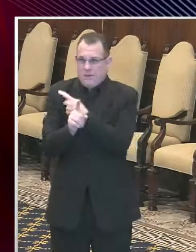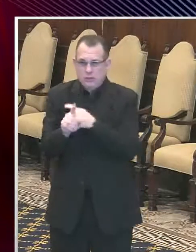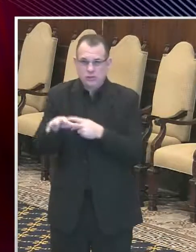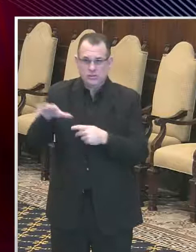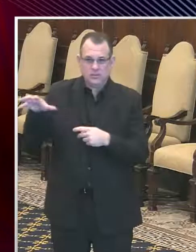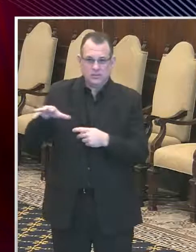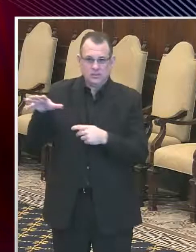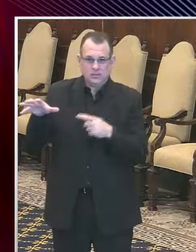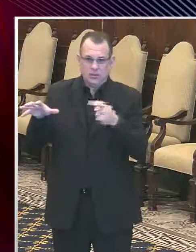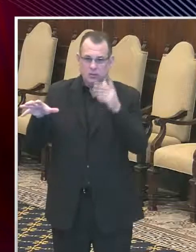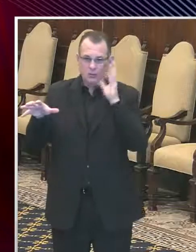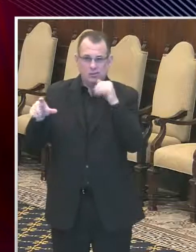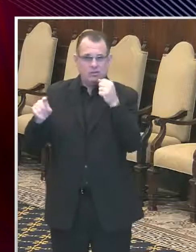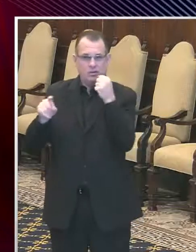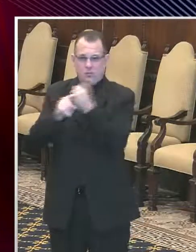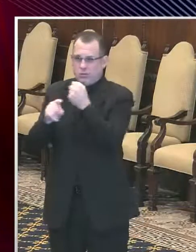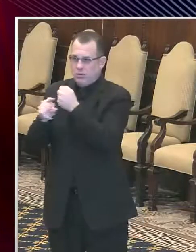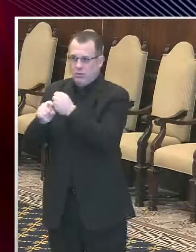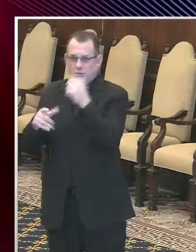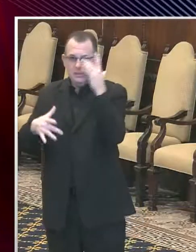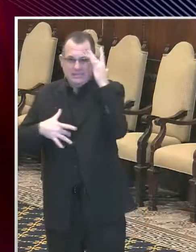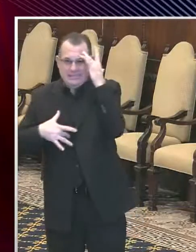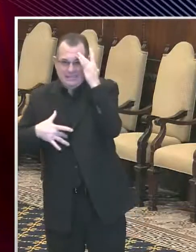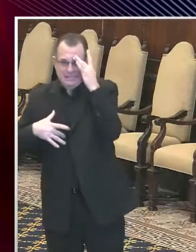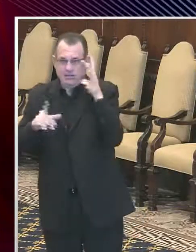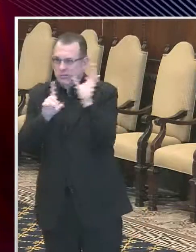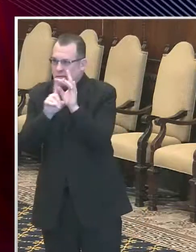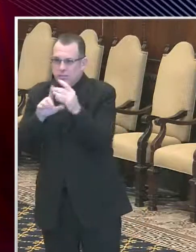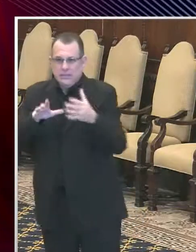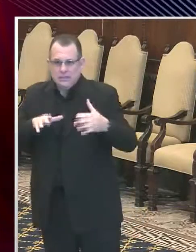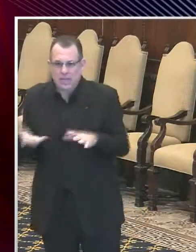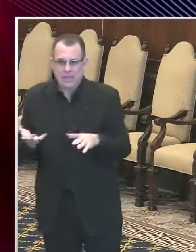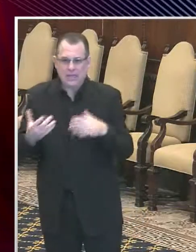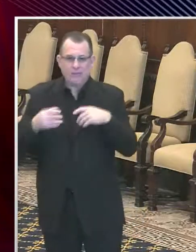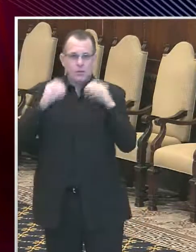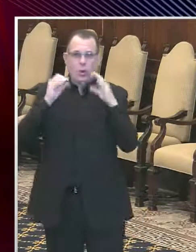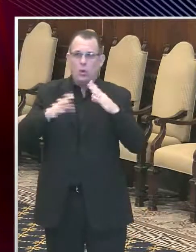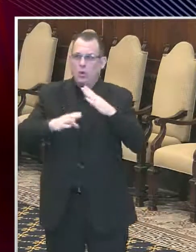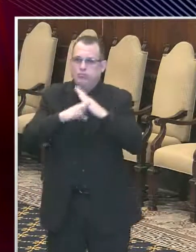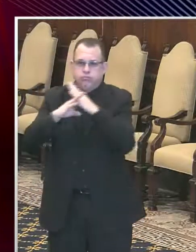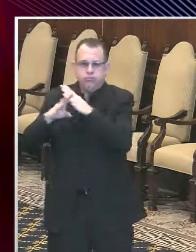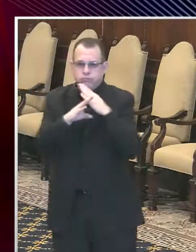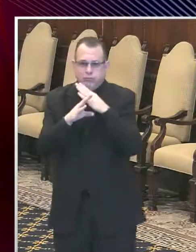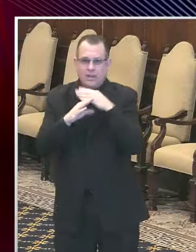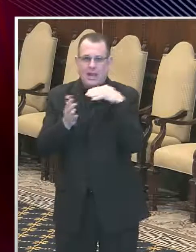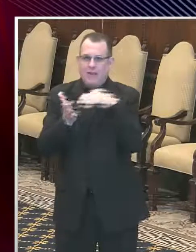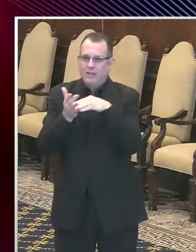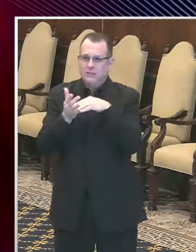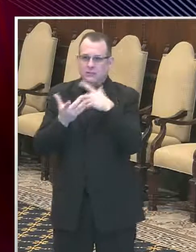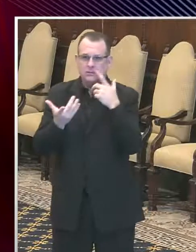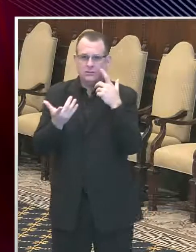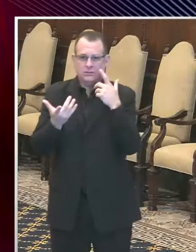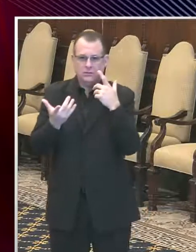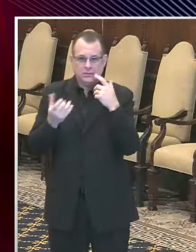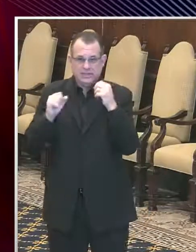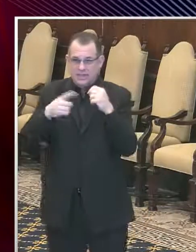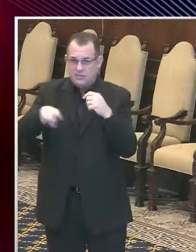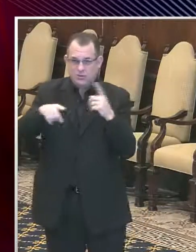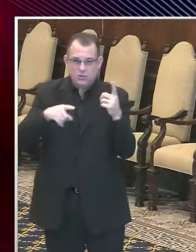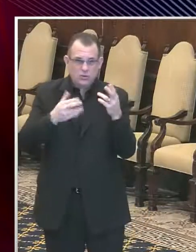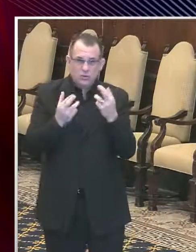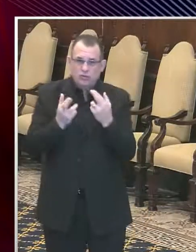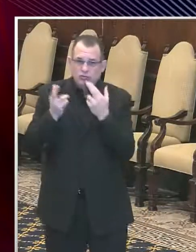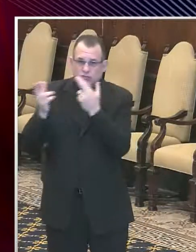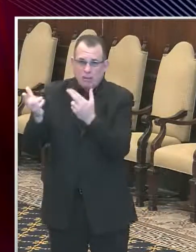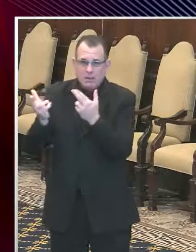ducks, that they are, they're almost defenseless against the march of the virus. Are you able to offer recommendations to nursing homes to